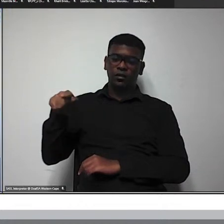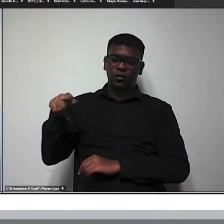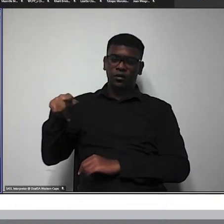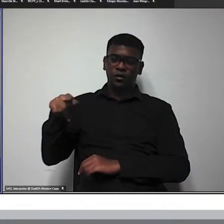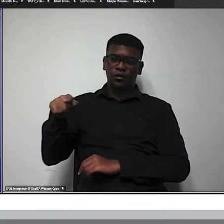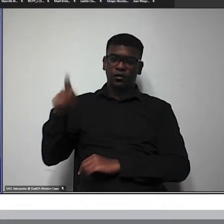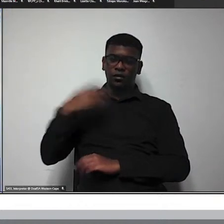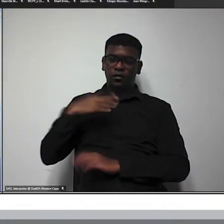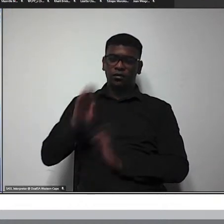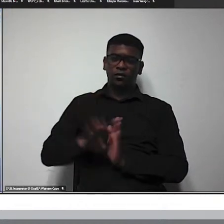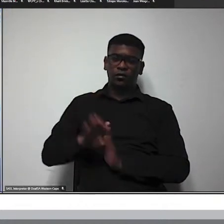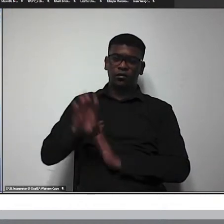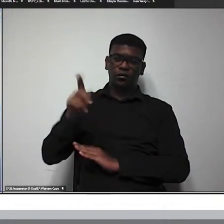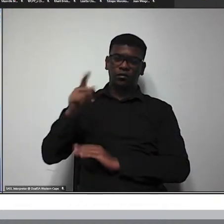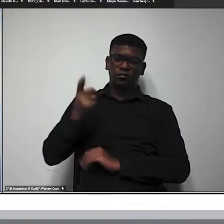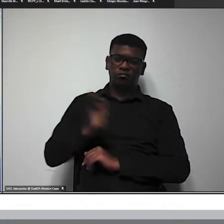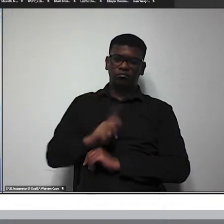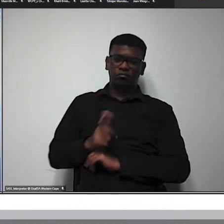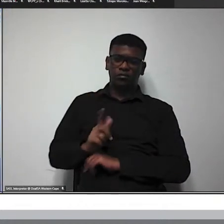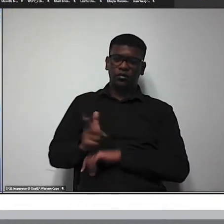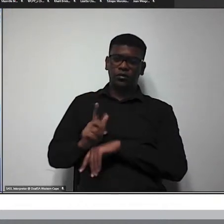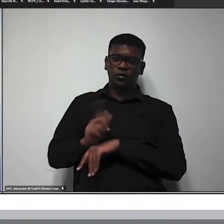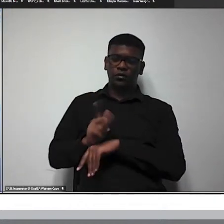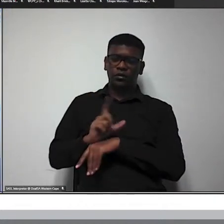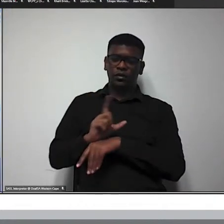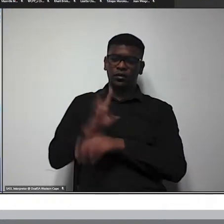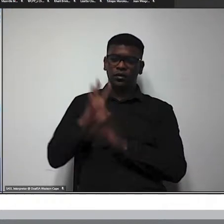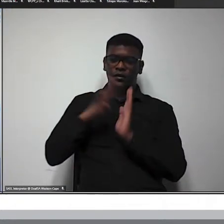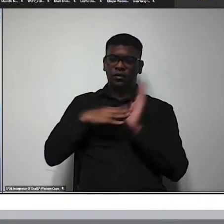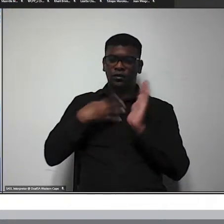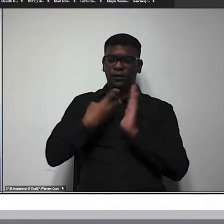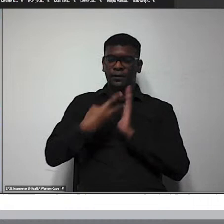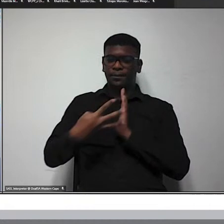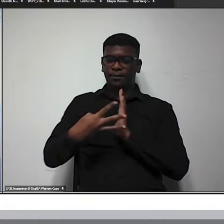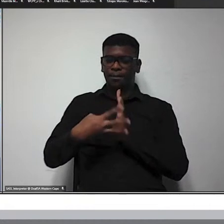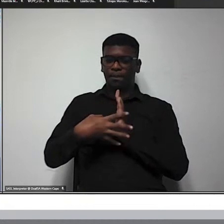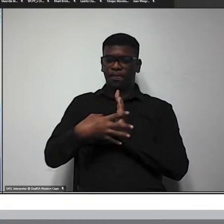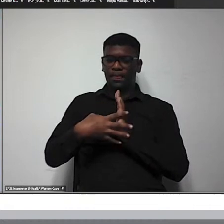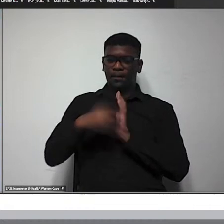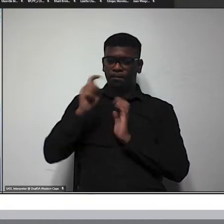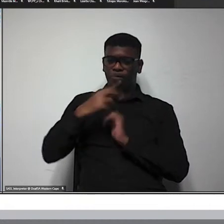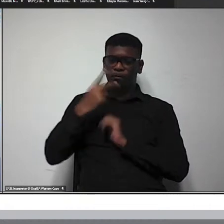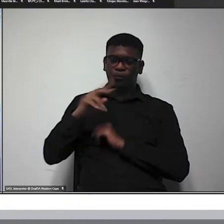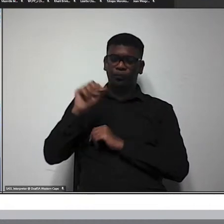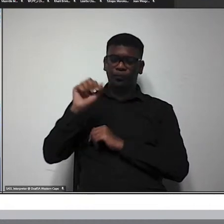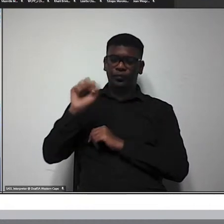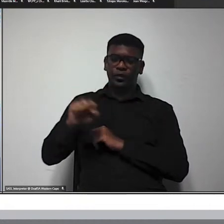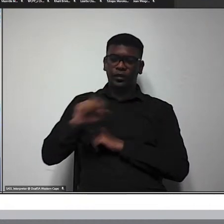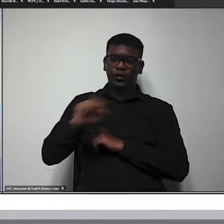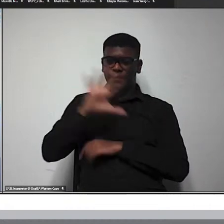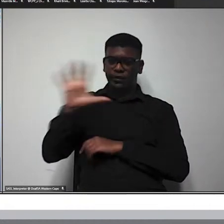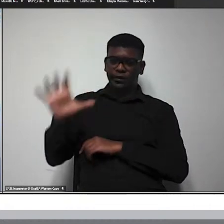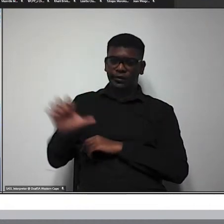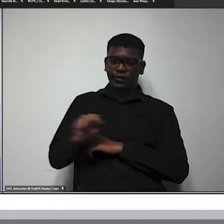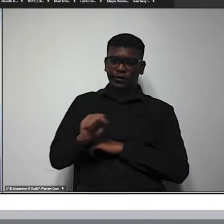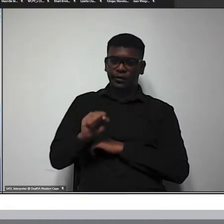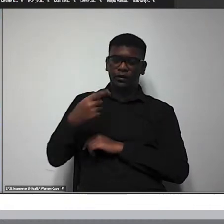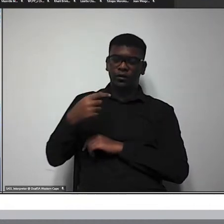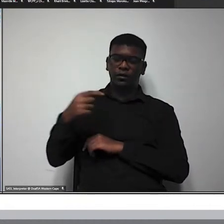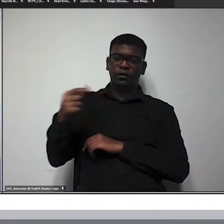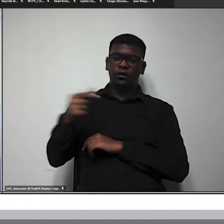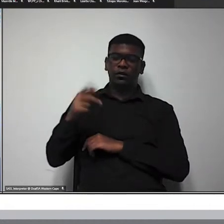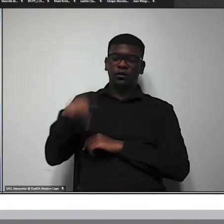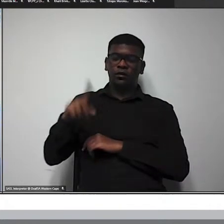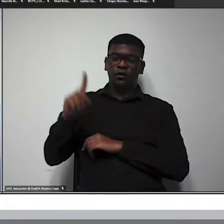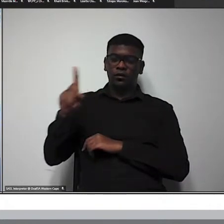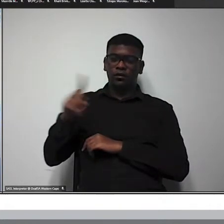12 and some odd criteria set. So even as in South Africa, as soon as our GDP per capita goes up, we